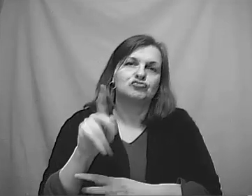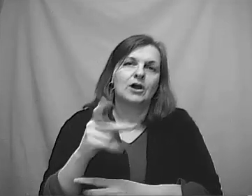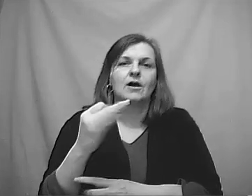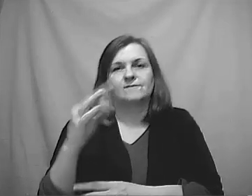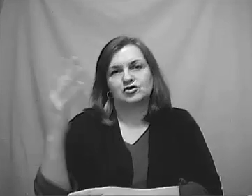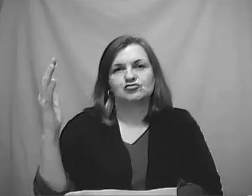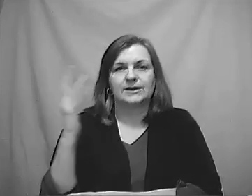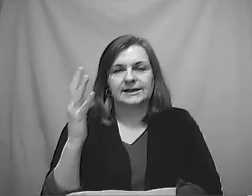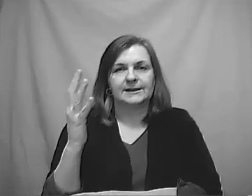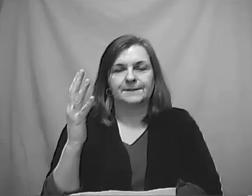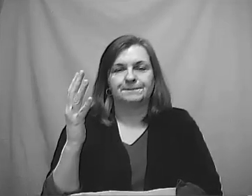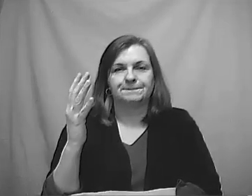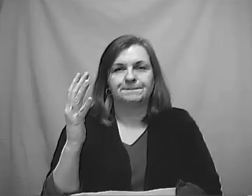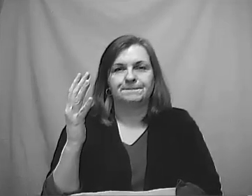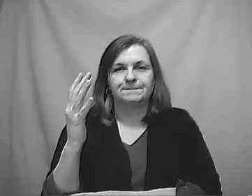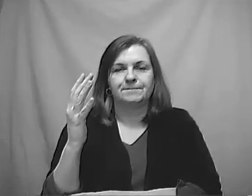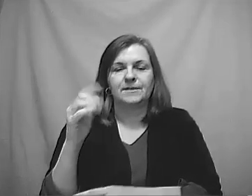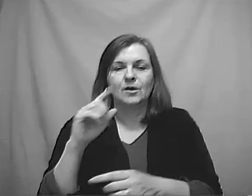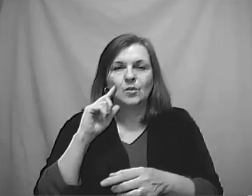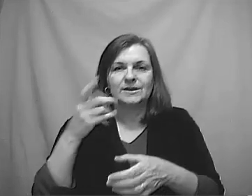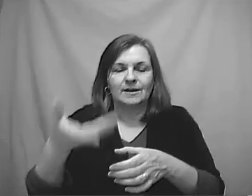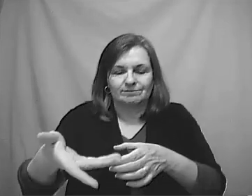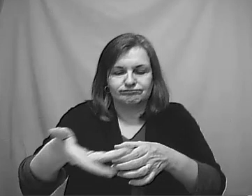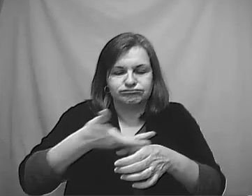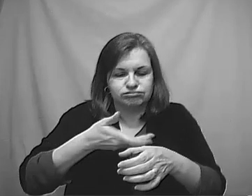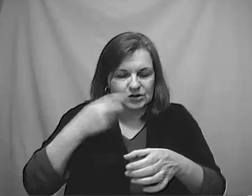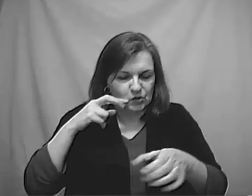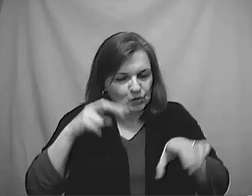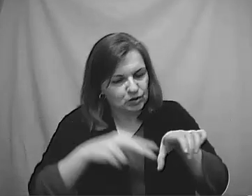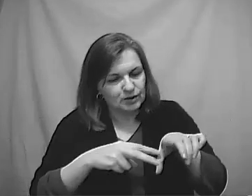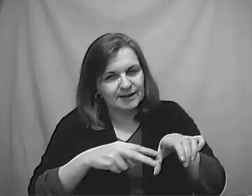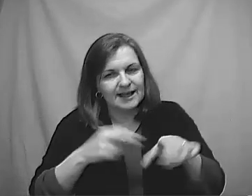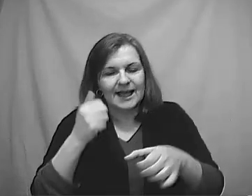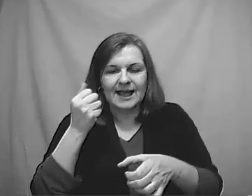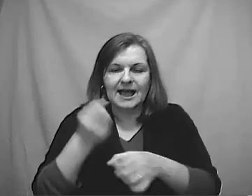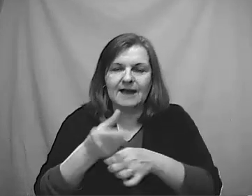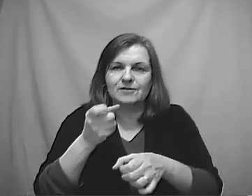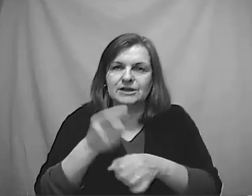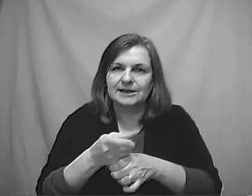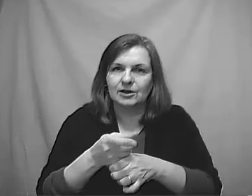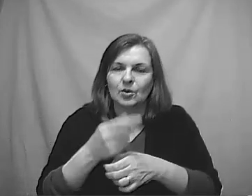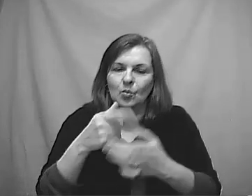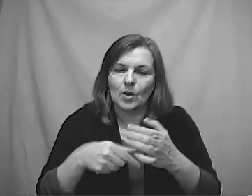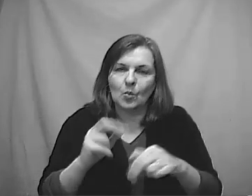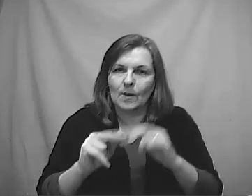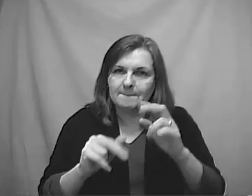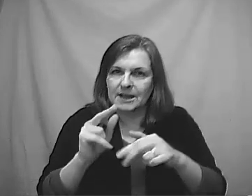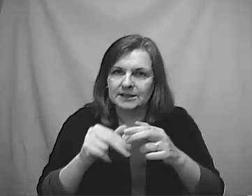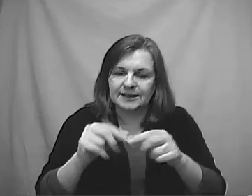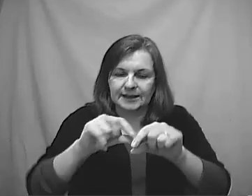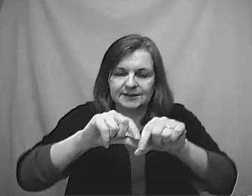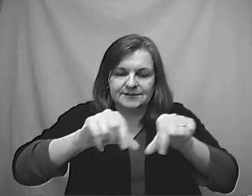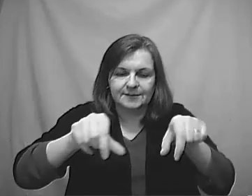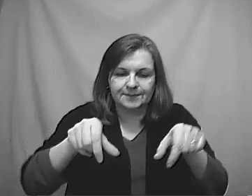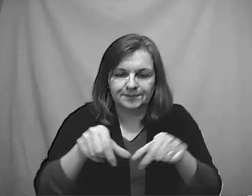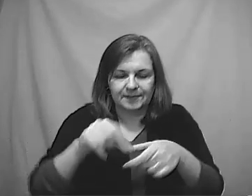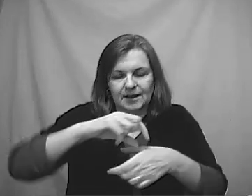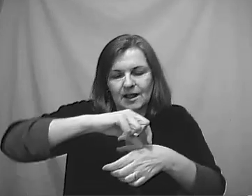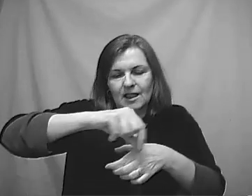of a tree. And when we look at that cross section, what we're actually building year after year